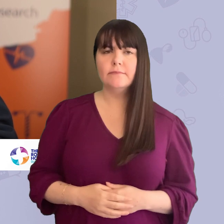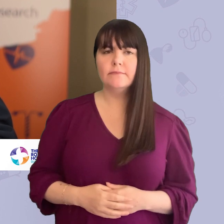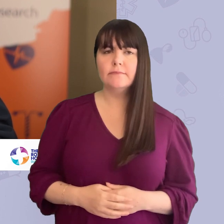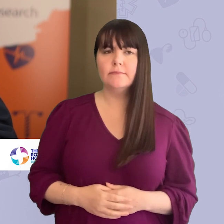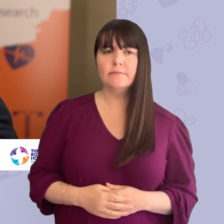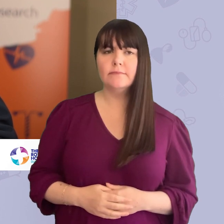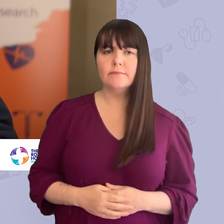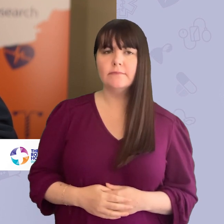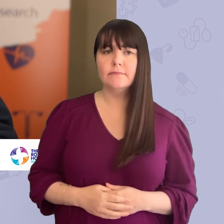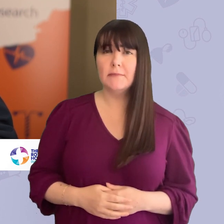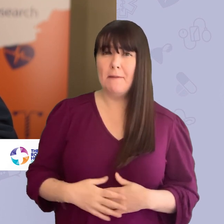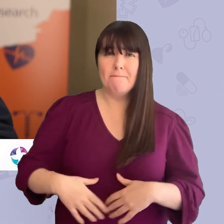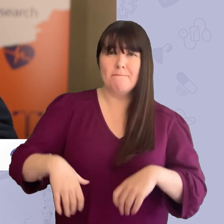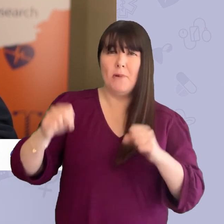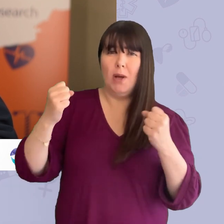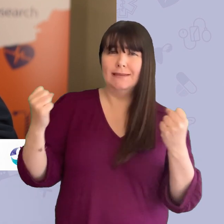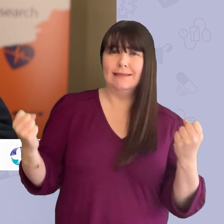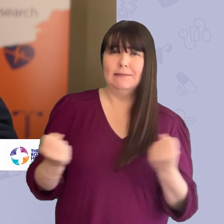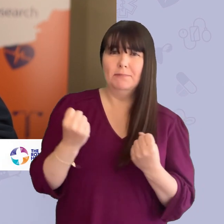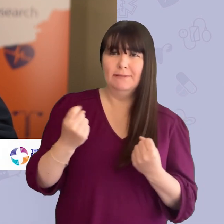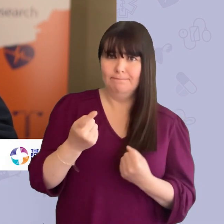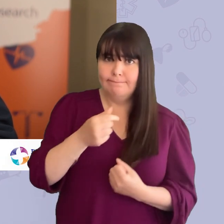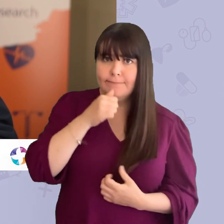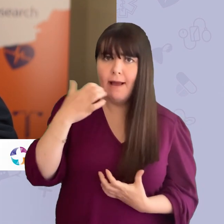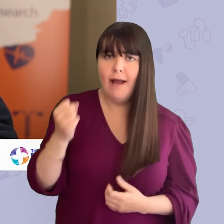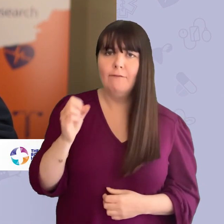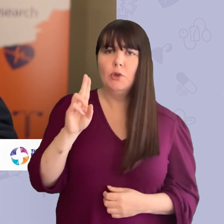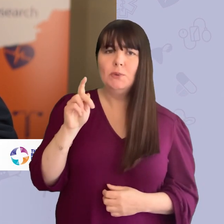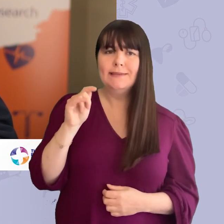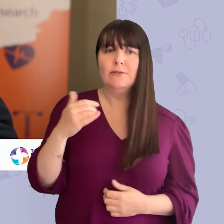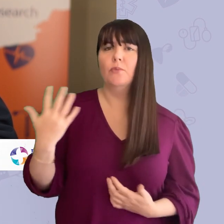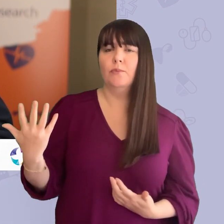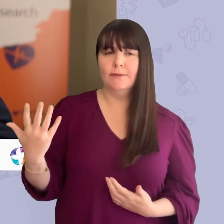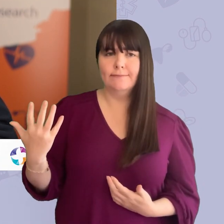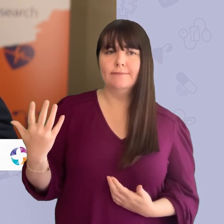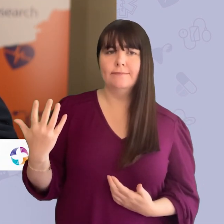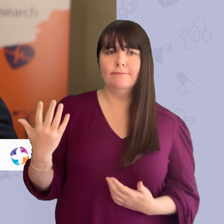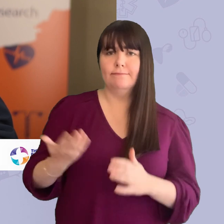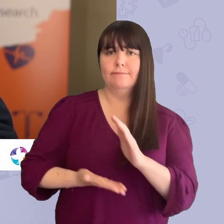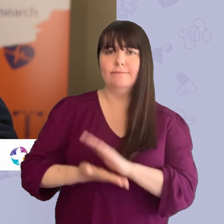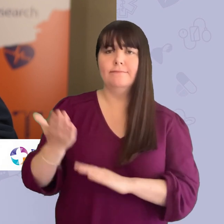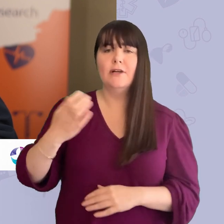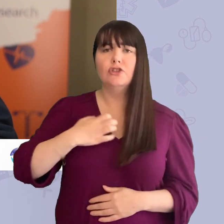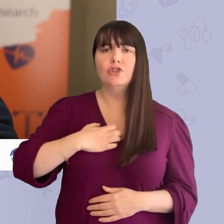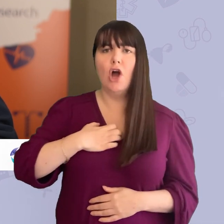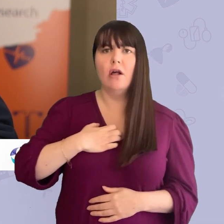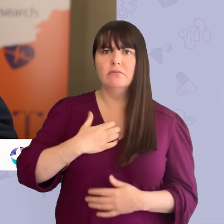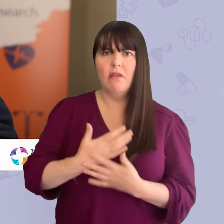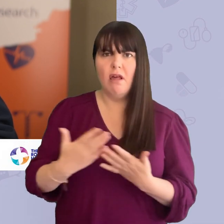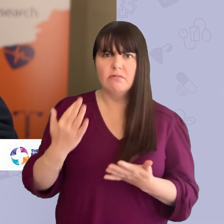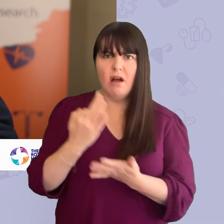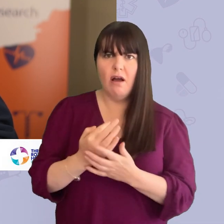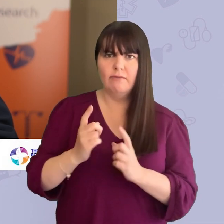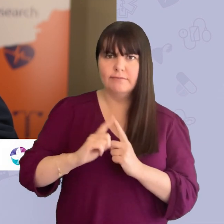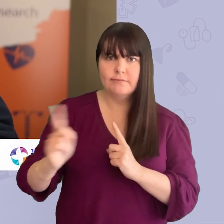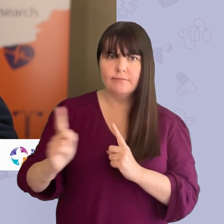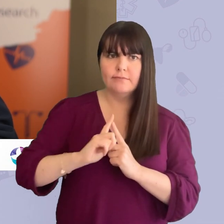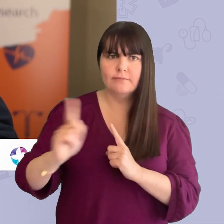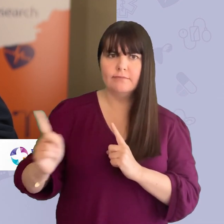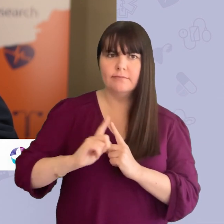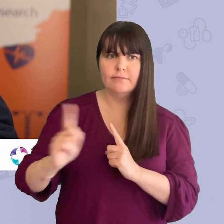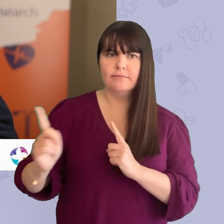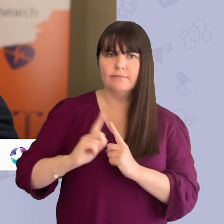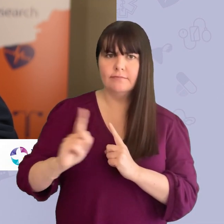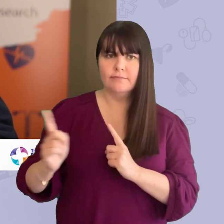The most common symptom of a UTI is urinary frequency, going to the bathroom too often. Also, common symptoms